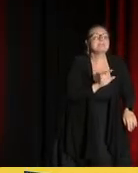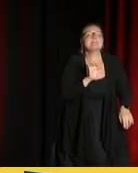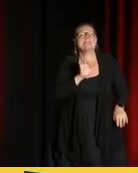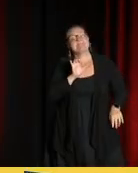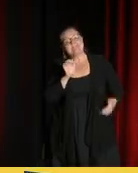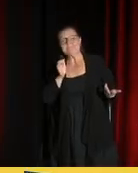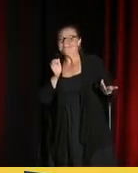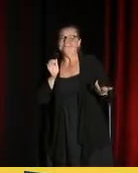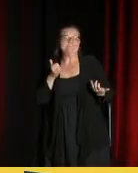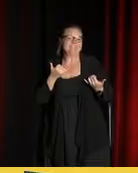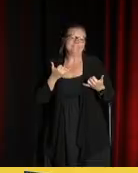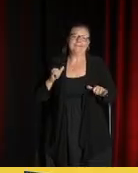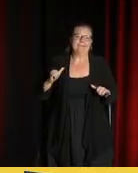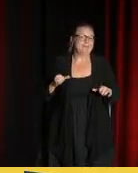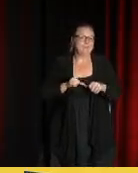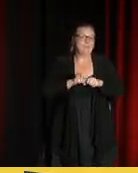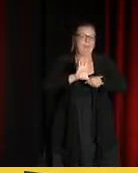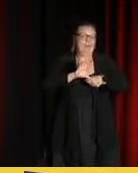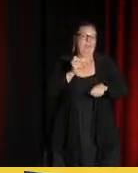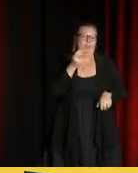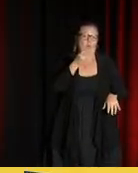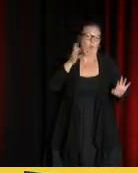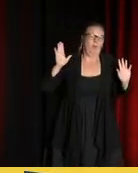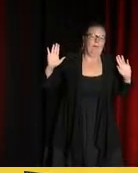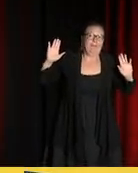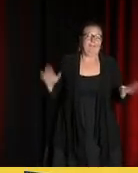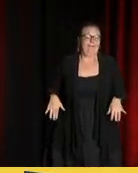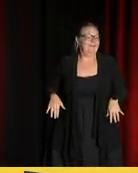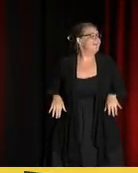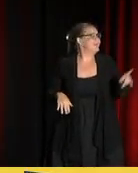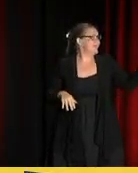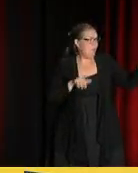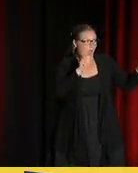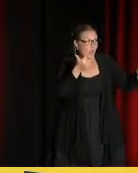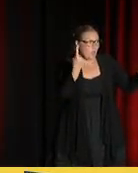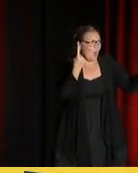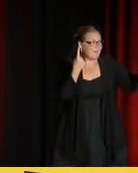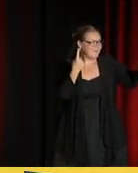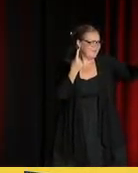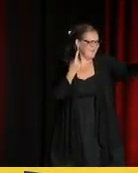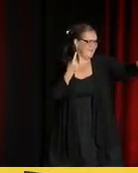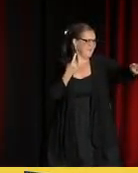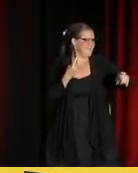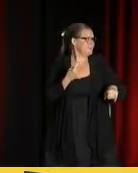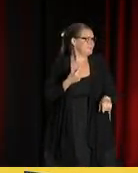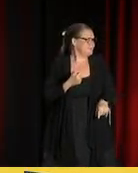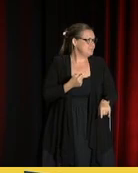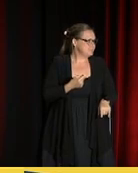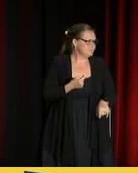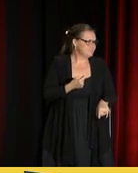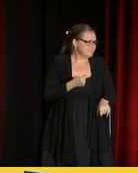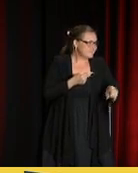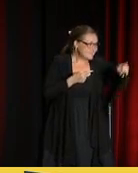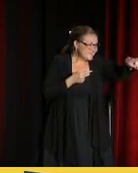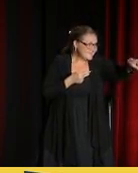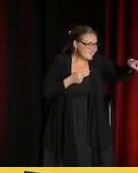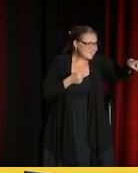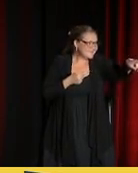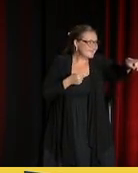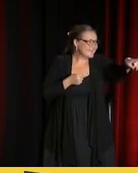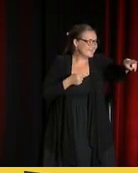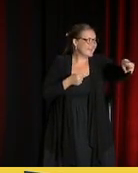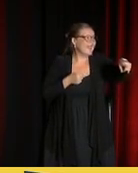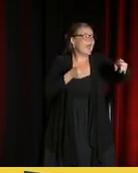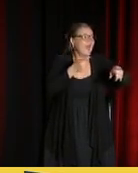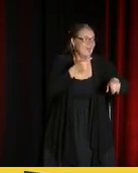Oh, see, I'm still bad even when you're that close. All right, who's going to take this one? Right here? All right. Right there? Here